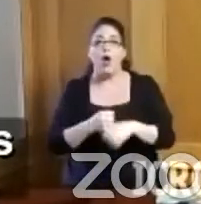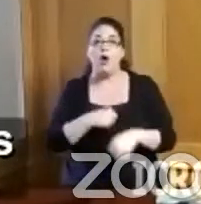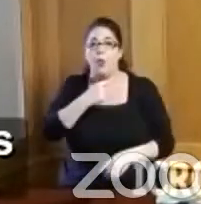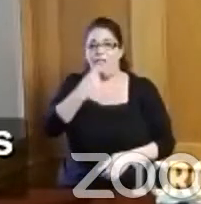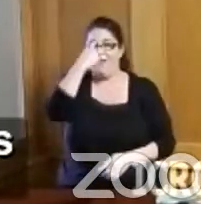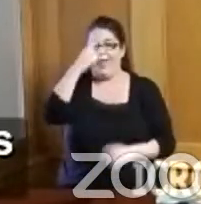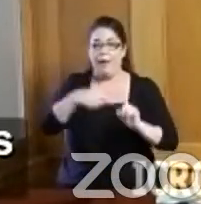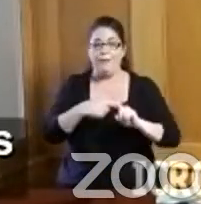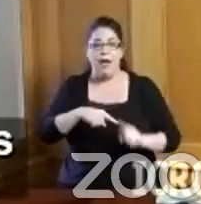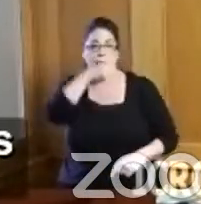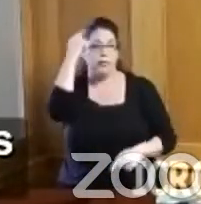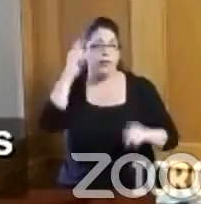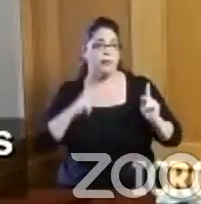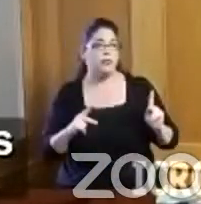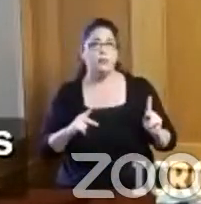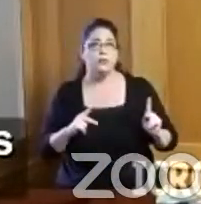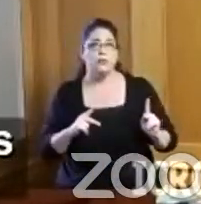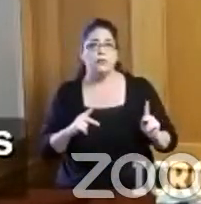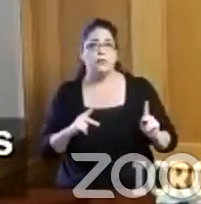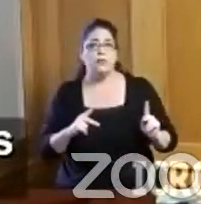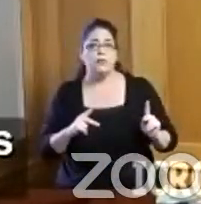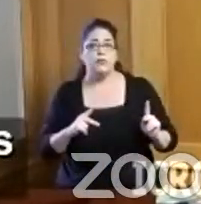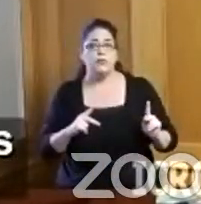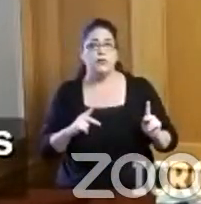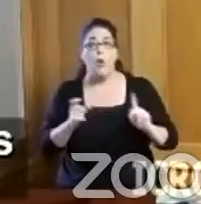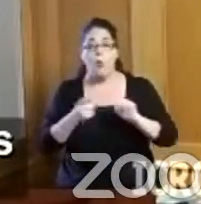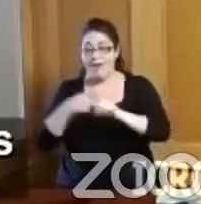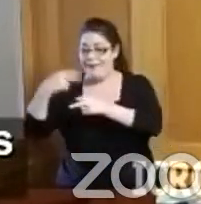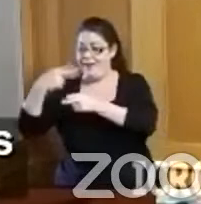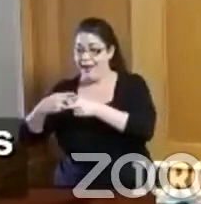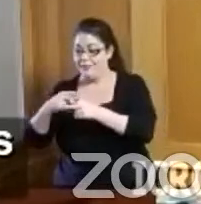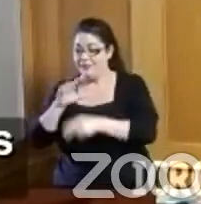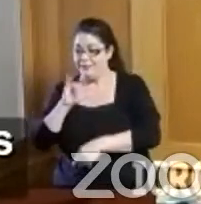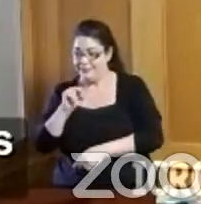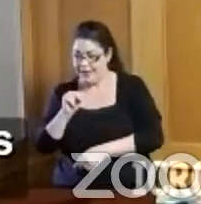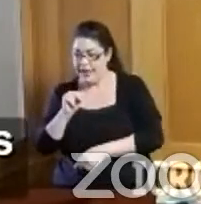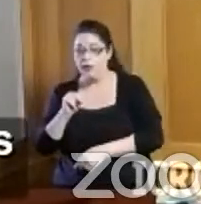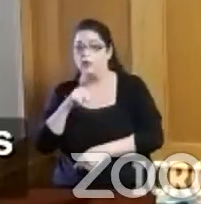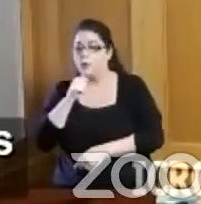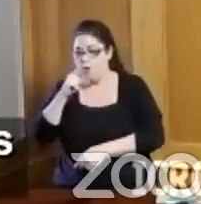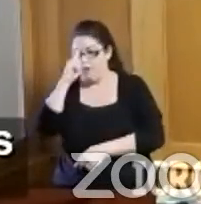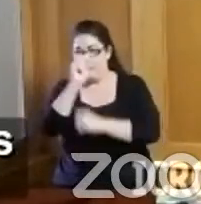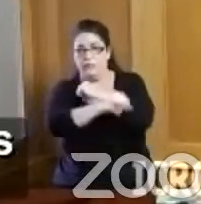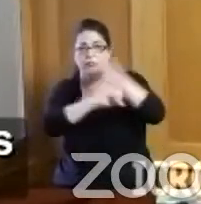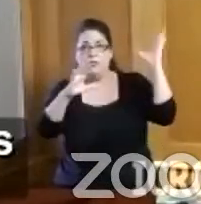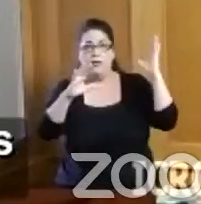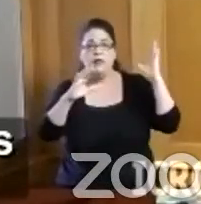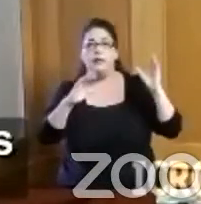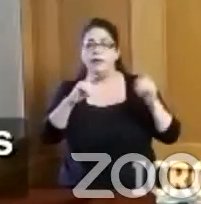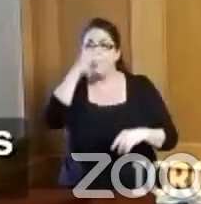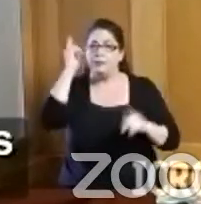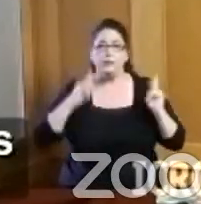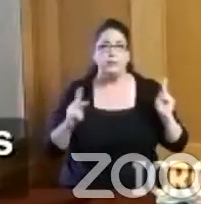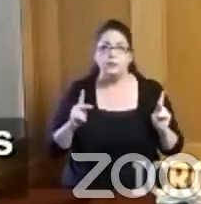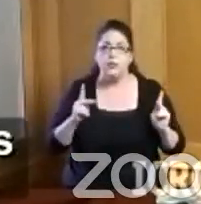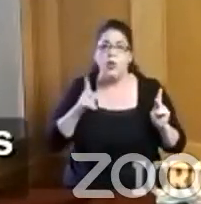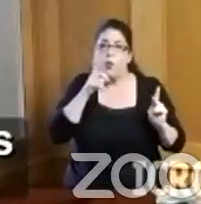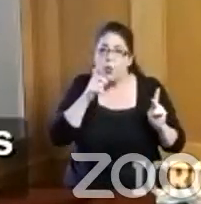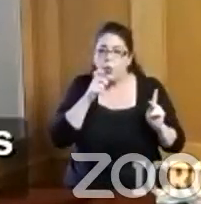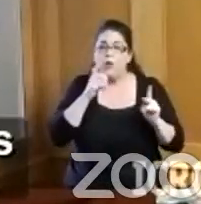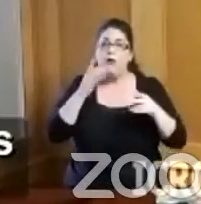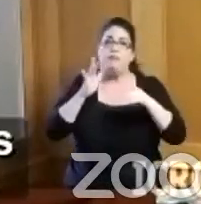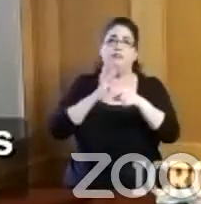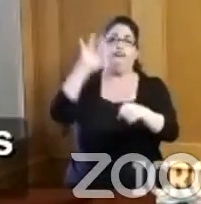none of us. It's so funny to hear Brother Pryor say that because that's a true sport in play. You'll never think about the people that in that our city